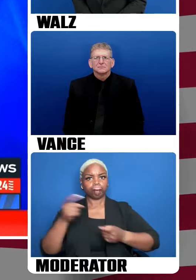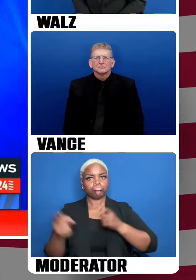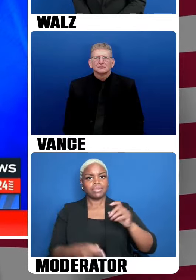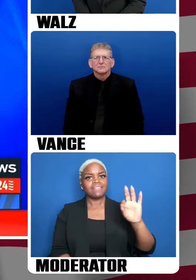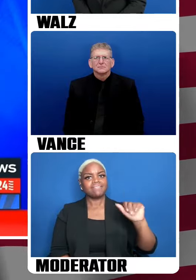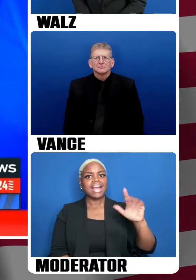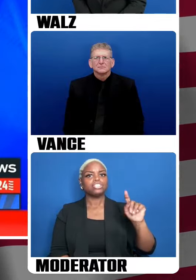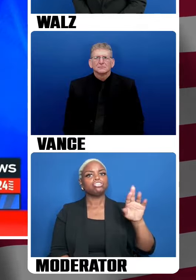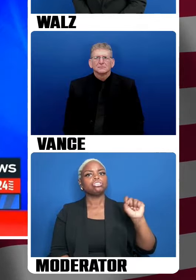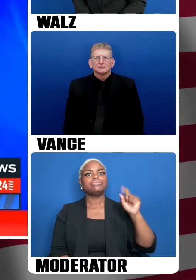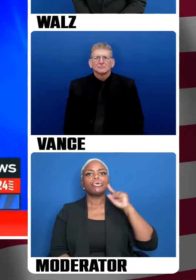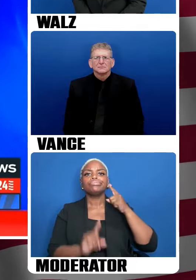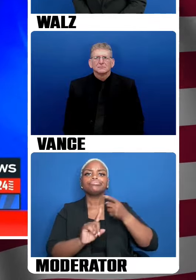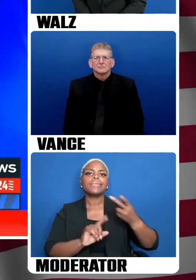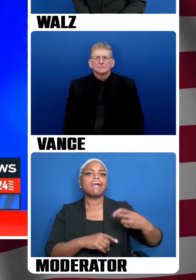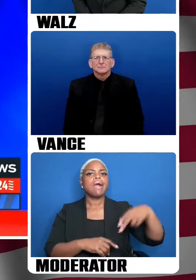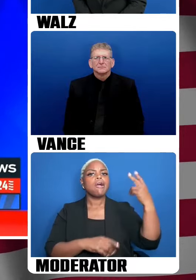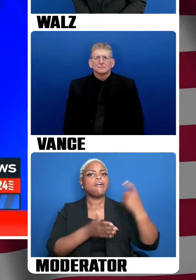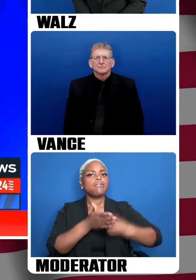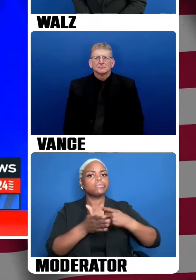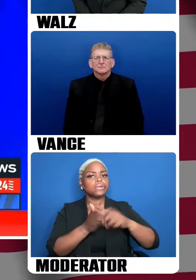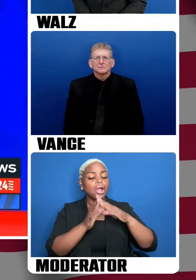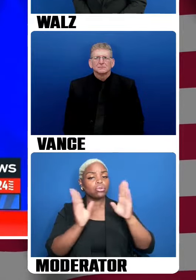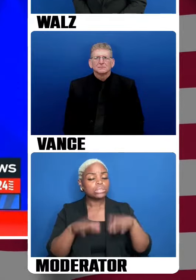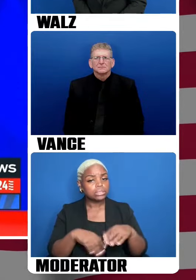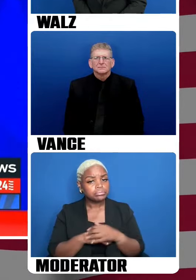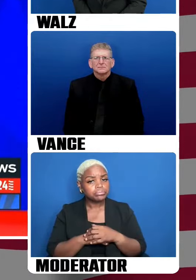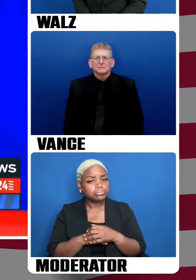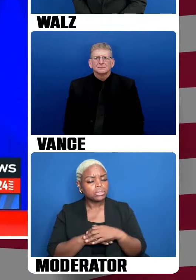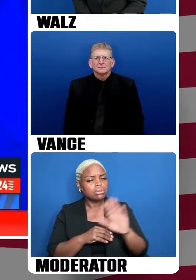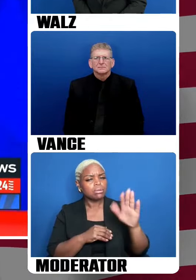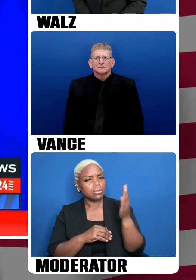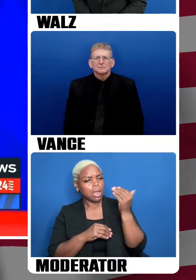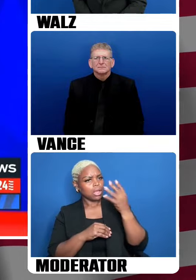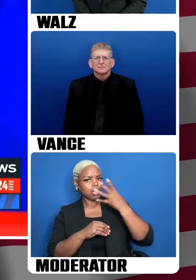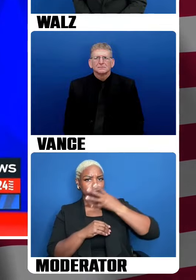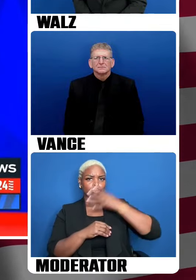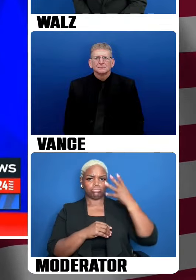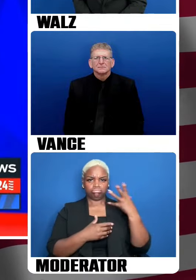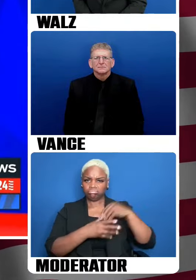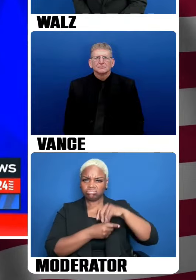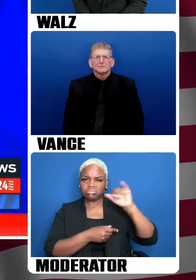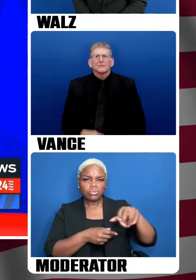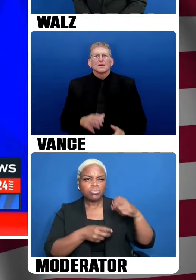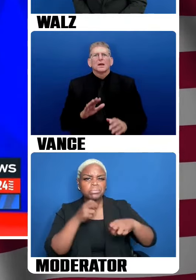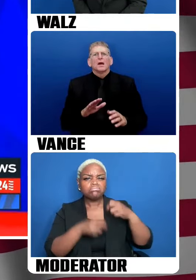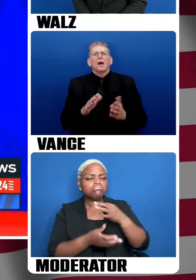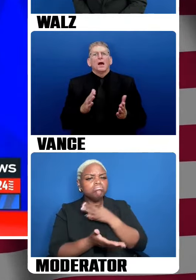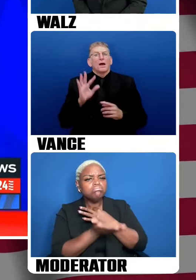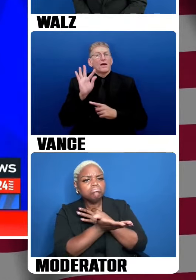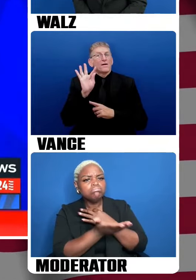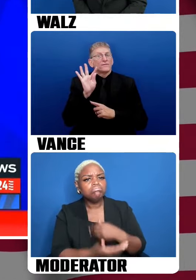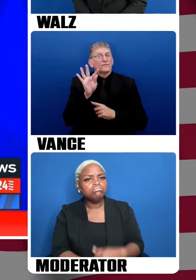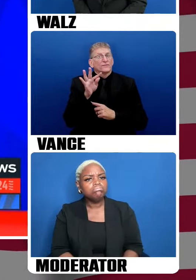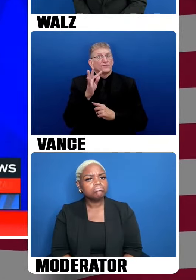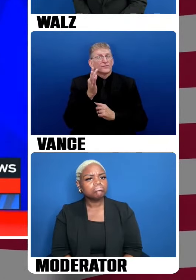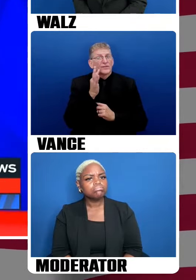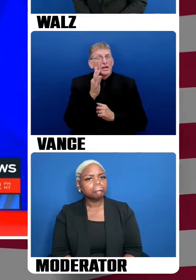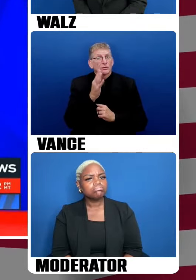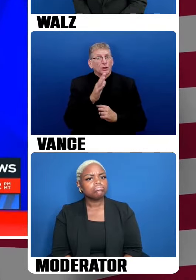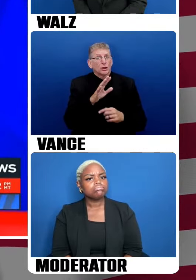that migrants are part of this problem? Well, there's a Federal Reserve study that we're happy to share after the debate. We'll put it up on social